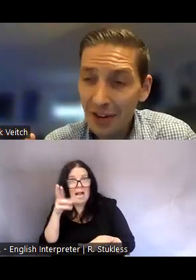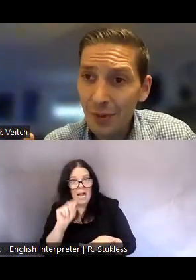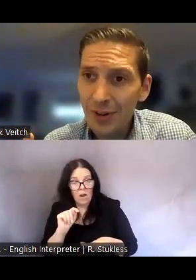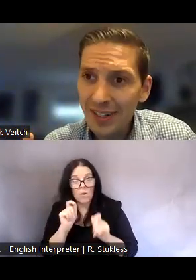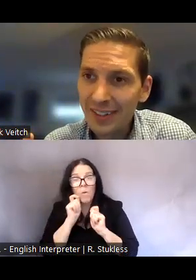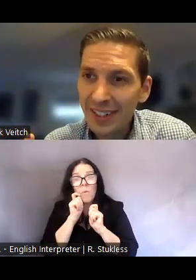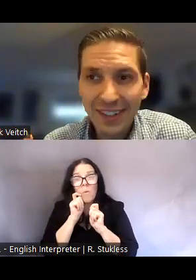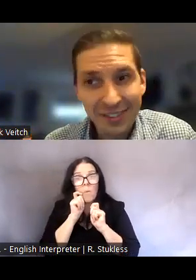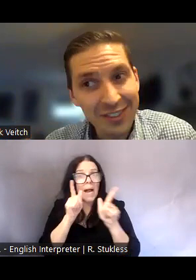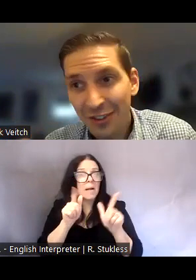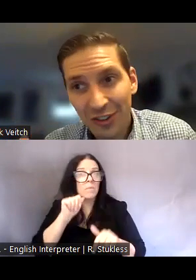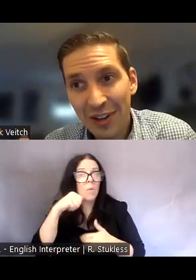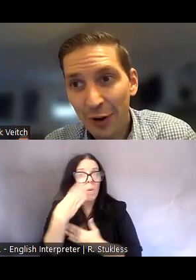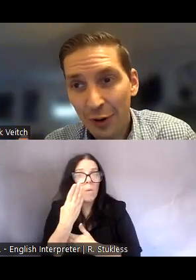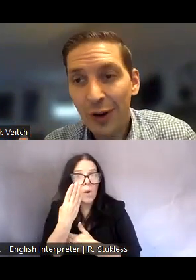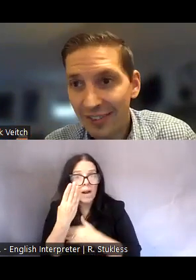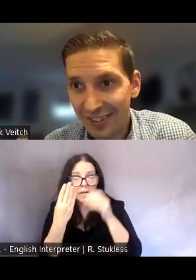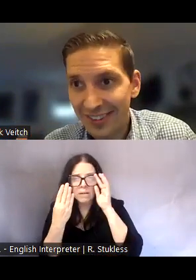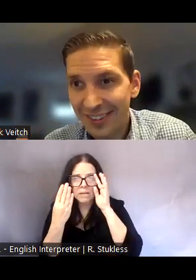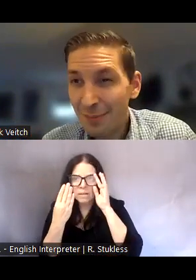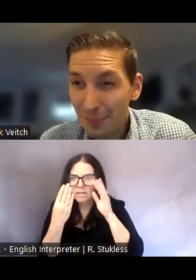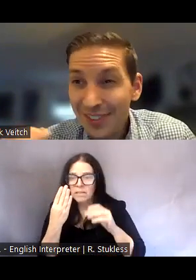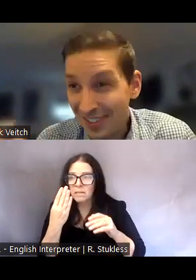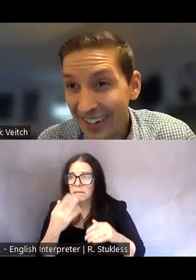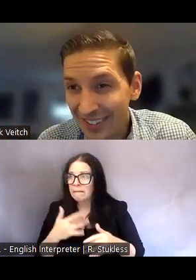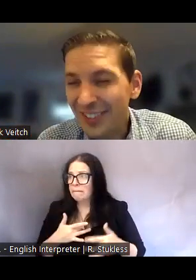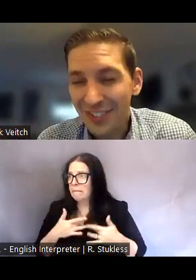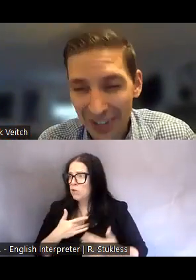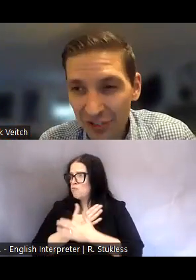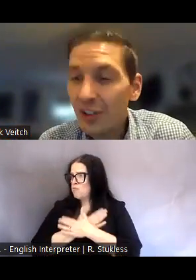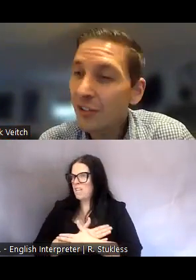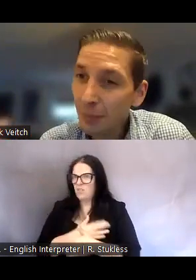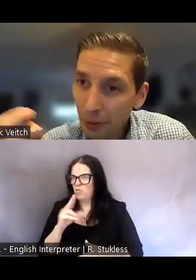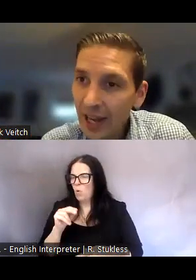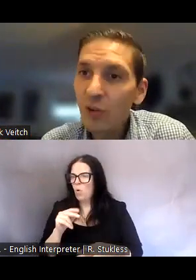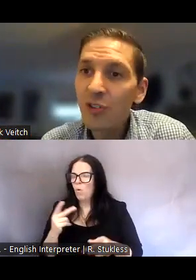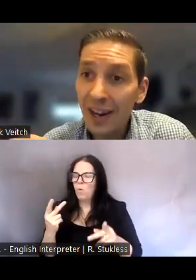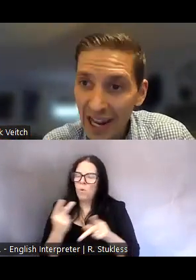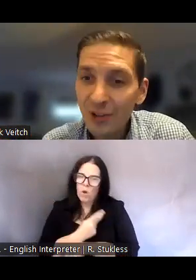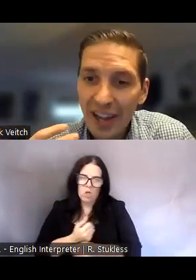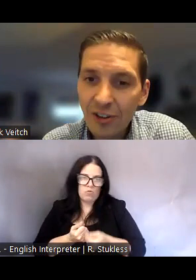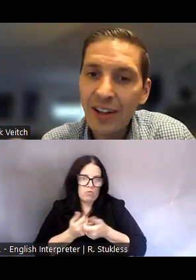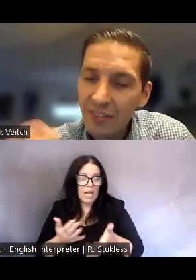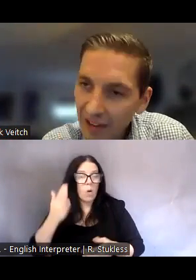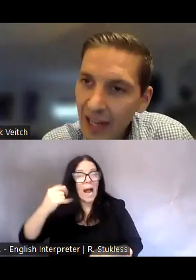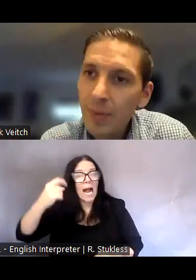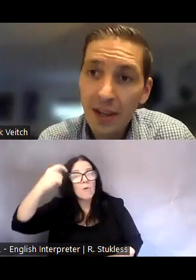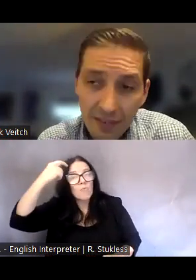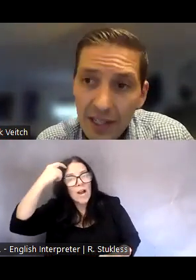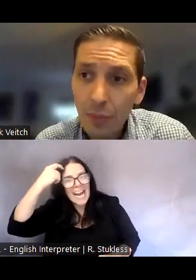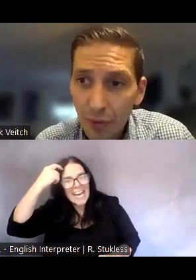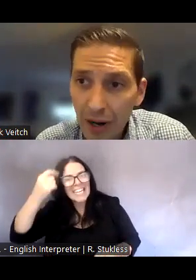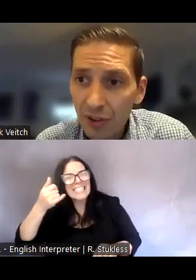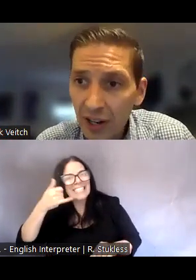wake up the next morning, they're still not very rested. They're pretty tired. They're exhausted because their brain was not able to enter that